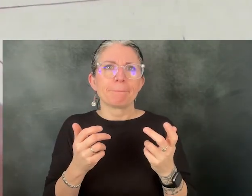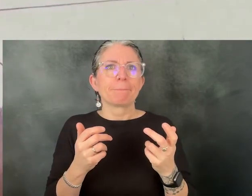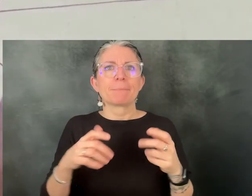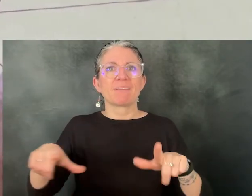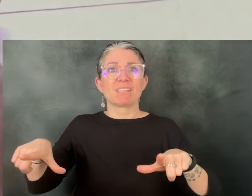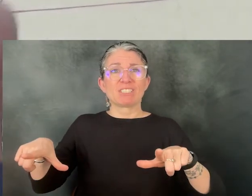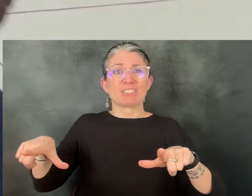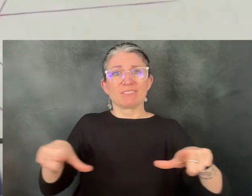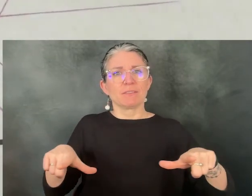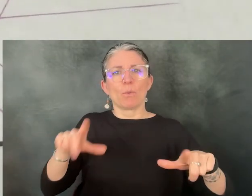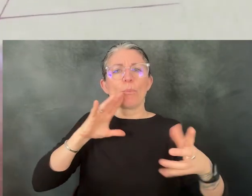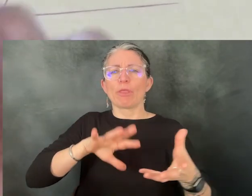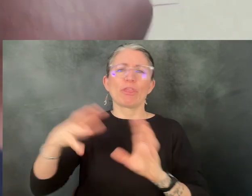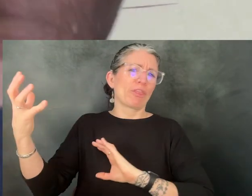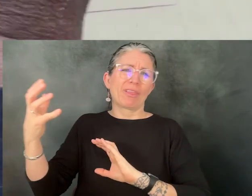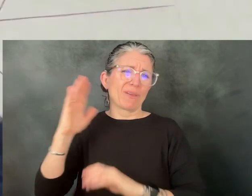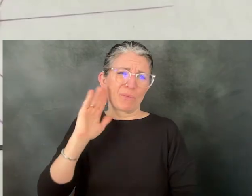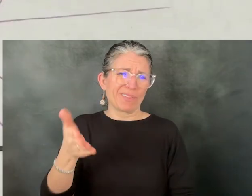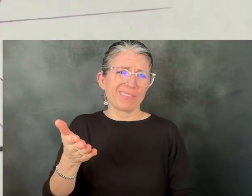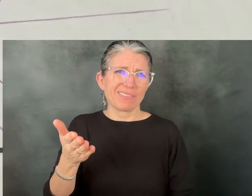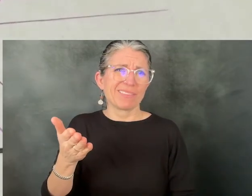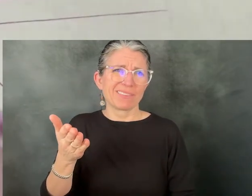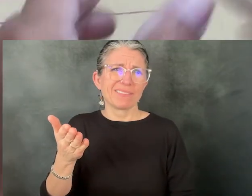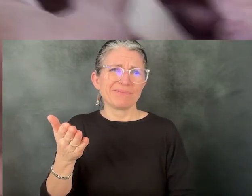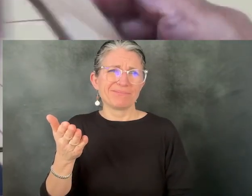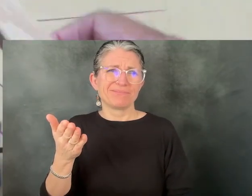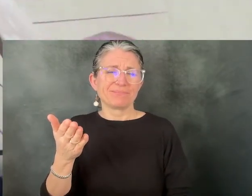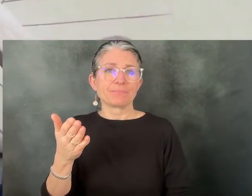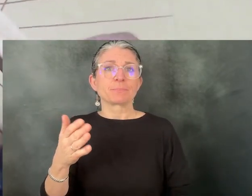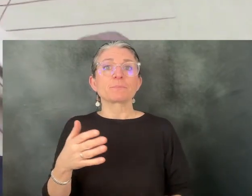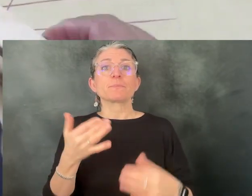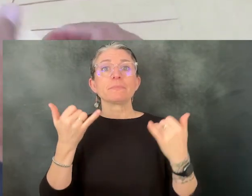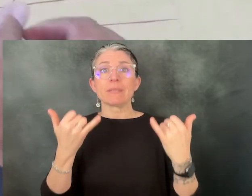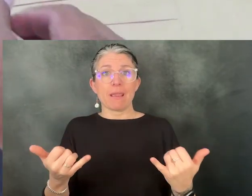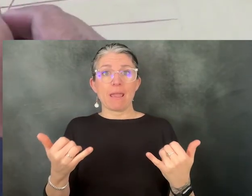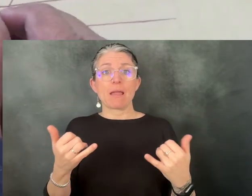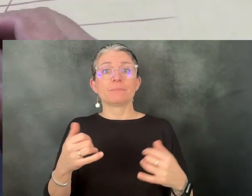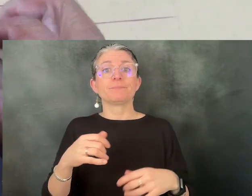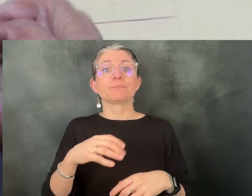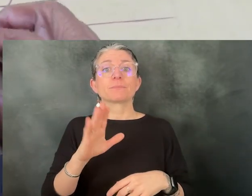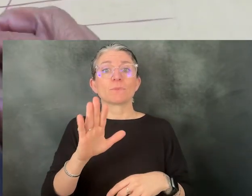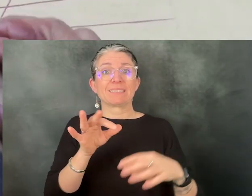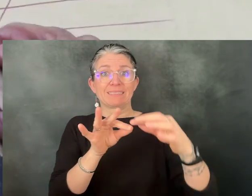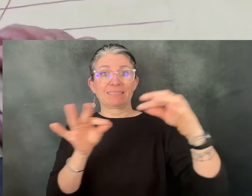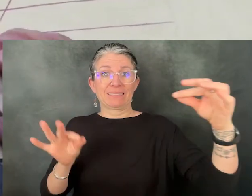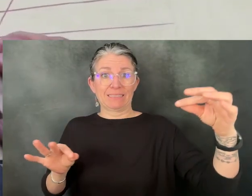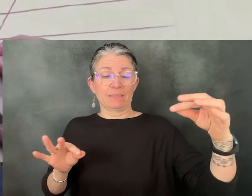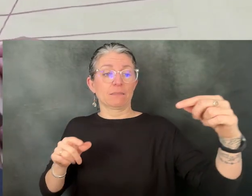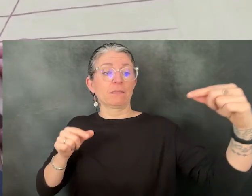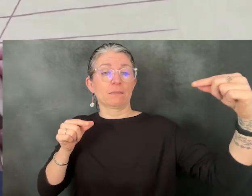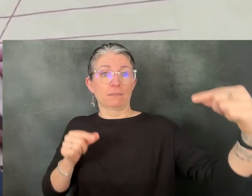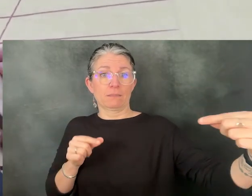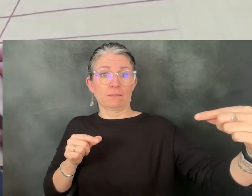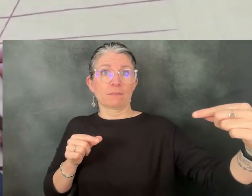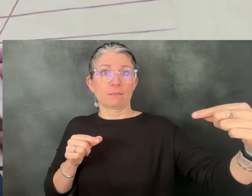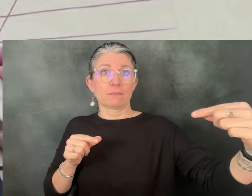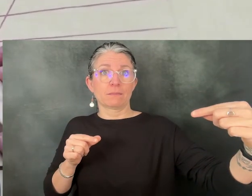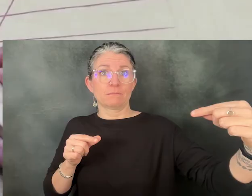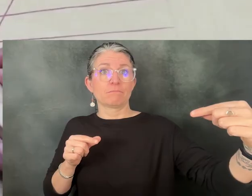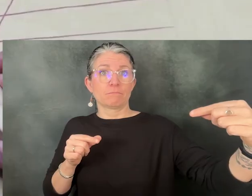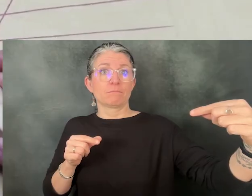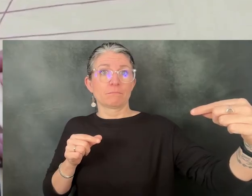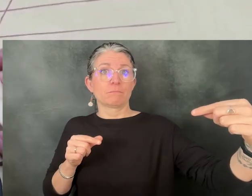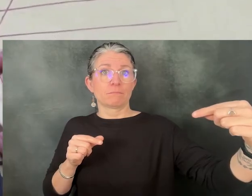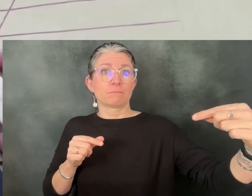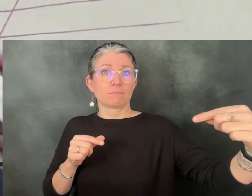a little bit, it's going to throw your points off. So now we take our ticking stick and we start laying out